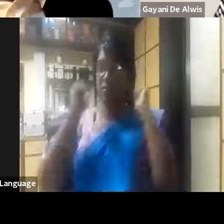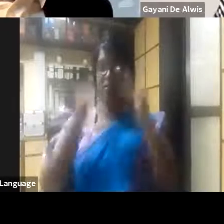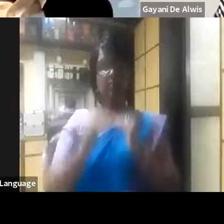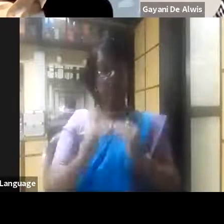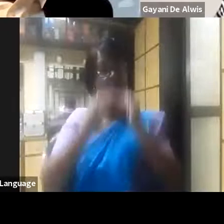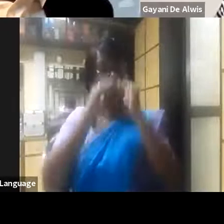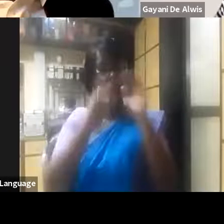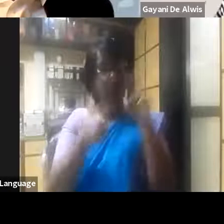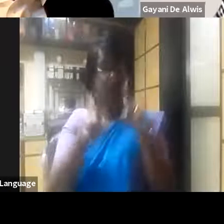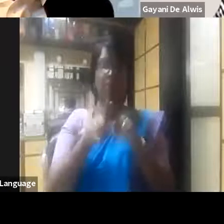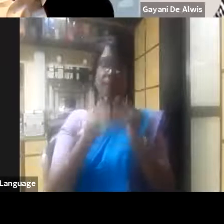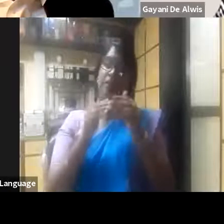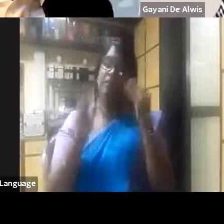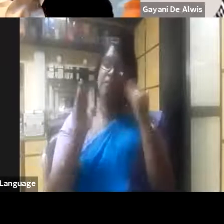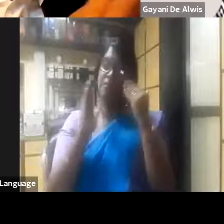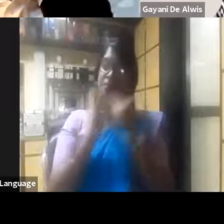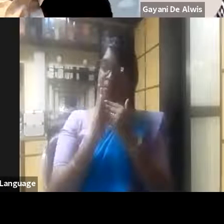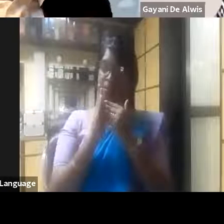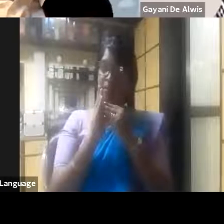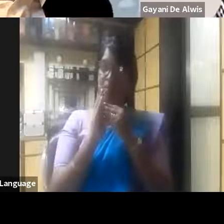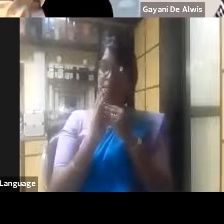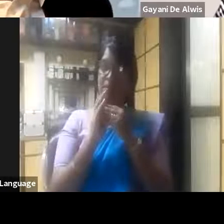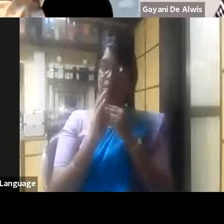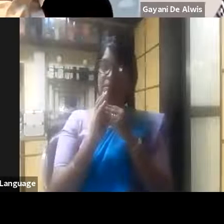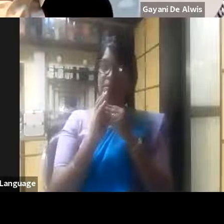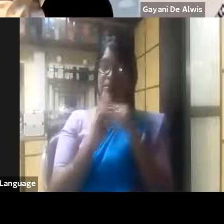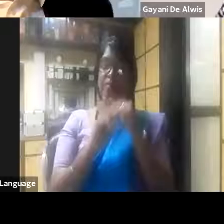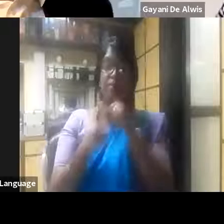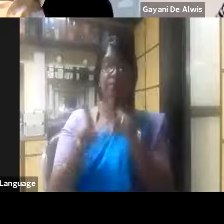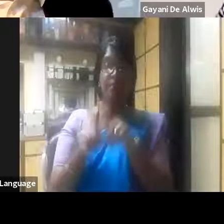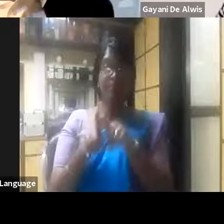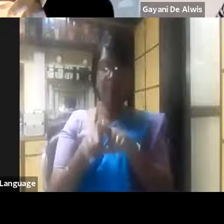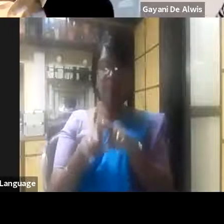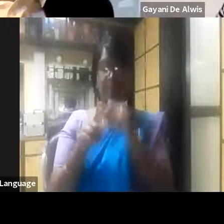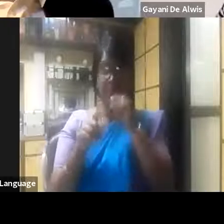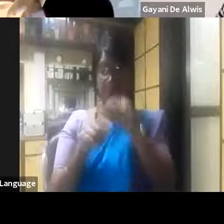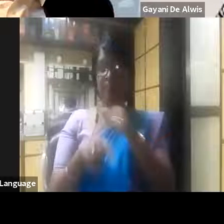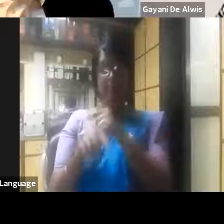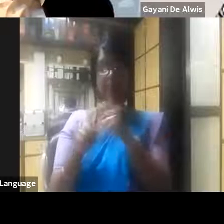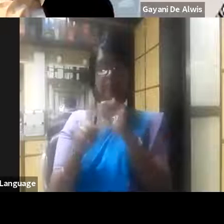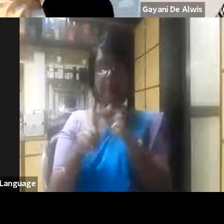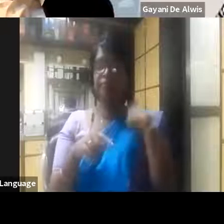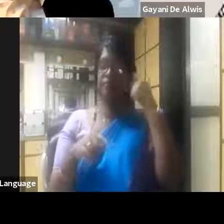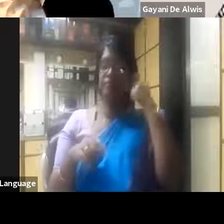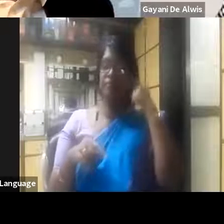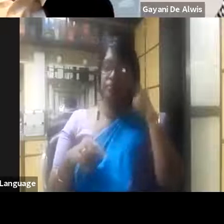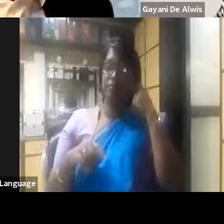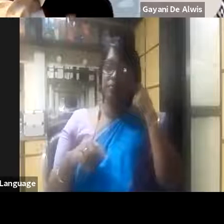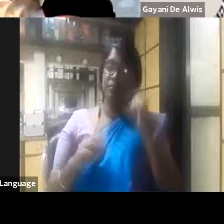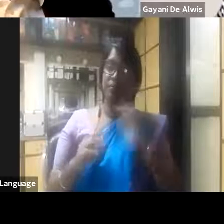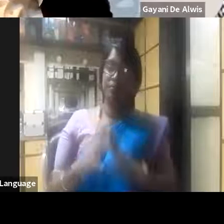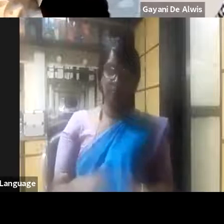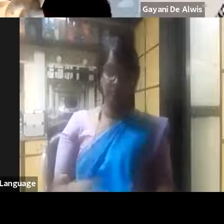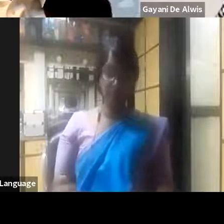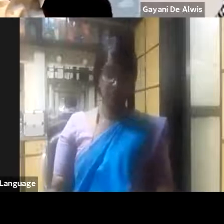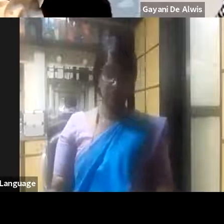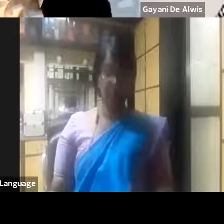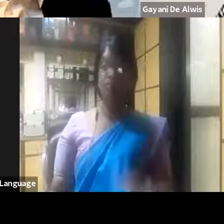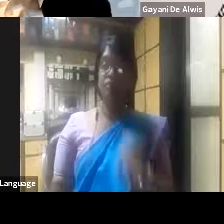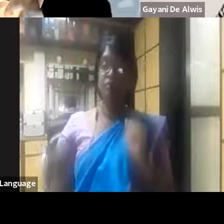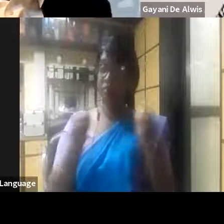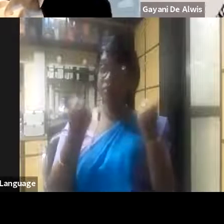long period of time. And without much ado, I think we should start our speakers